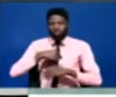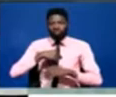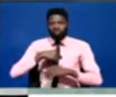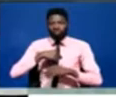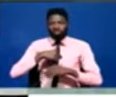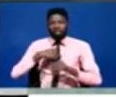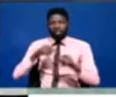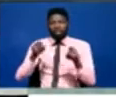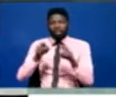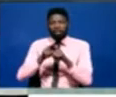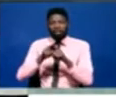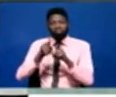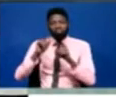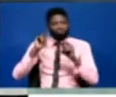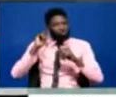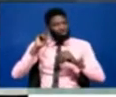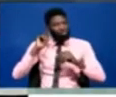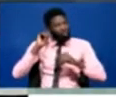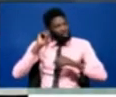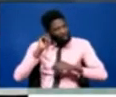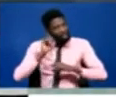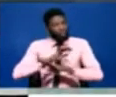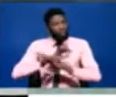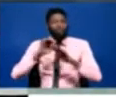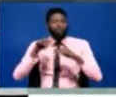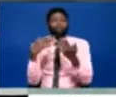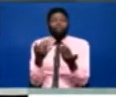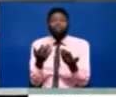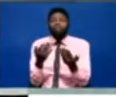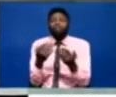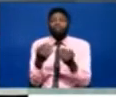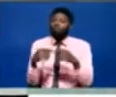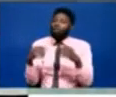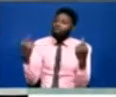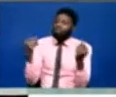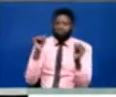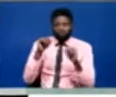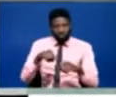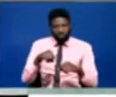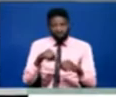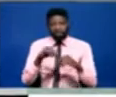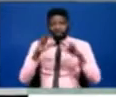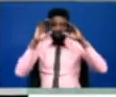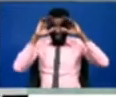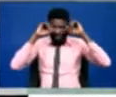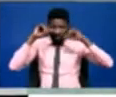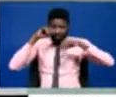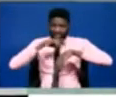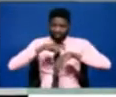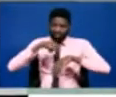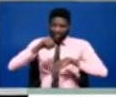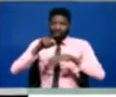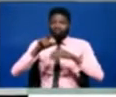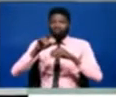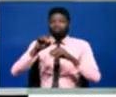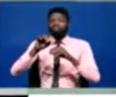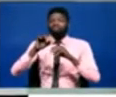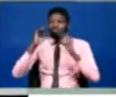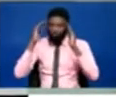I said, I think what the president did is that when he was moving, shifting towards, the question was about peace. And I know